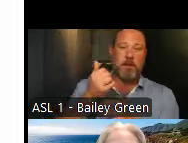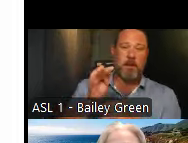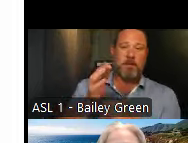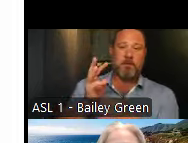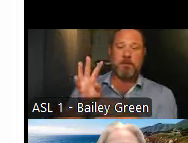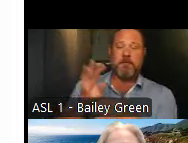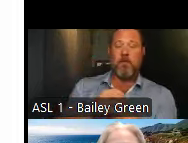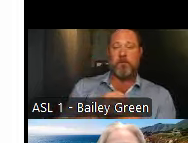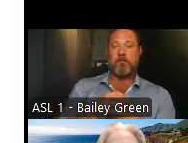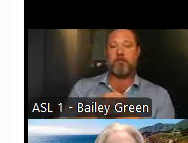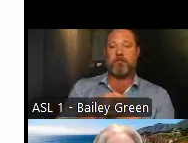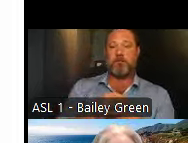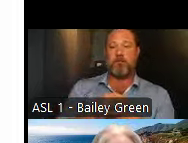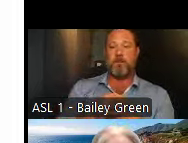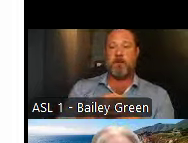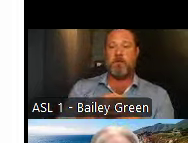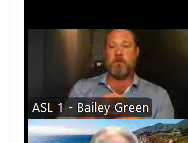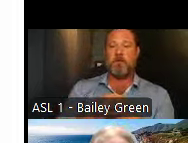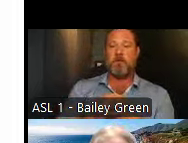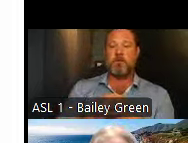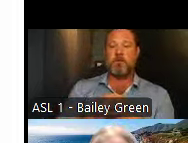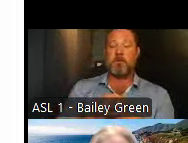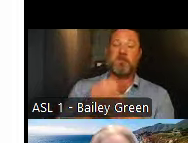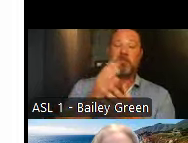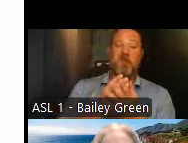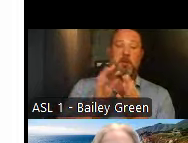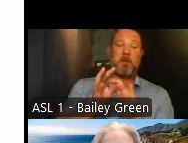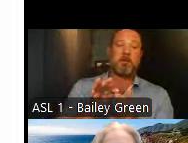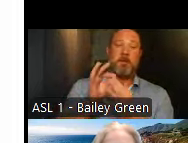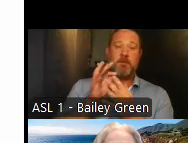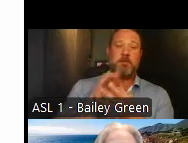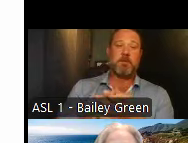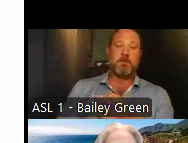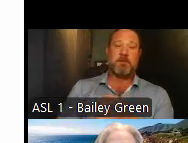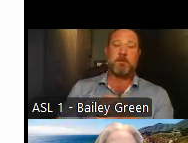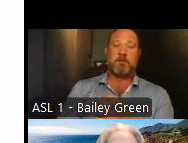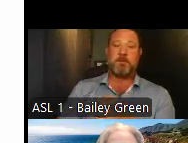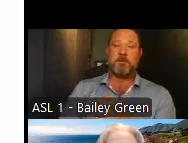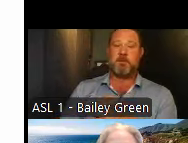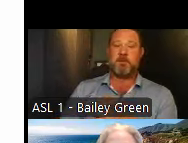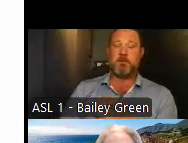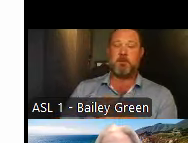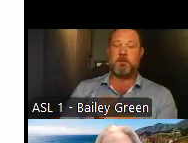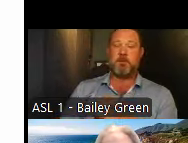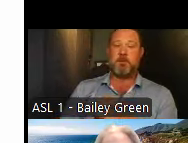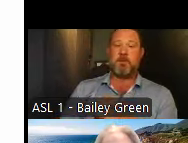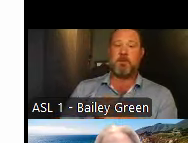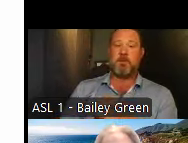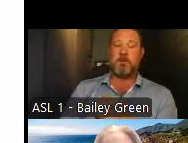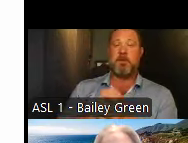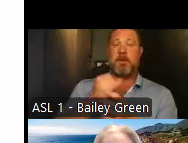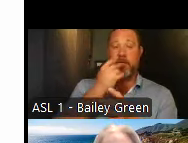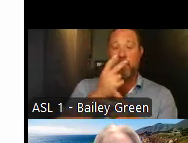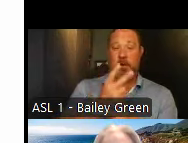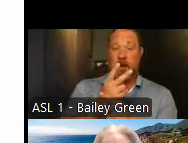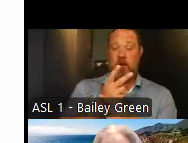64. And there are some exceptions to those work requirements, including if you are caring for someone who